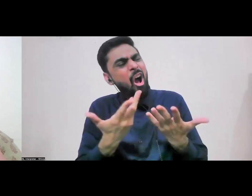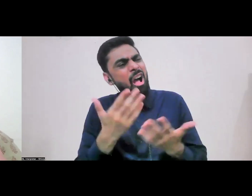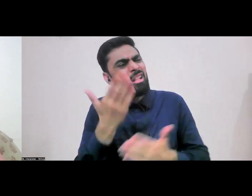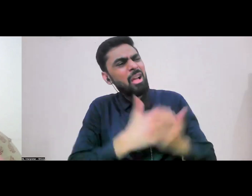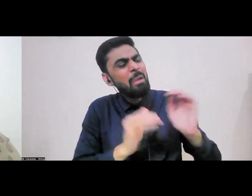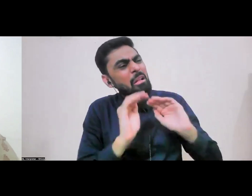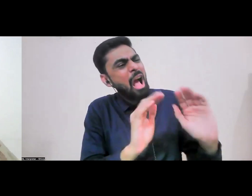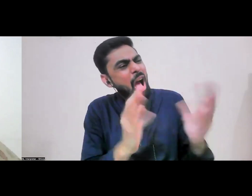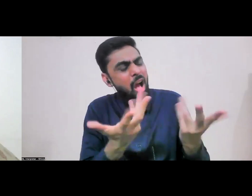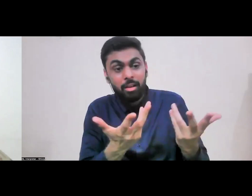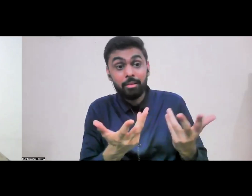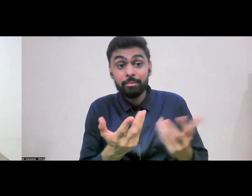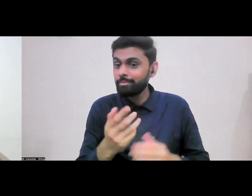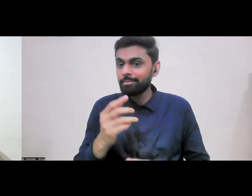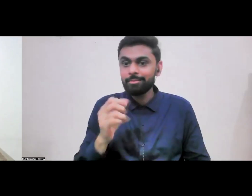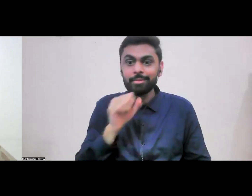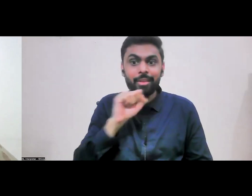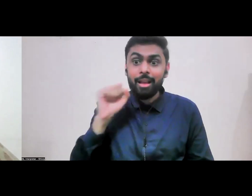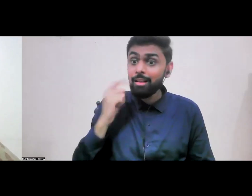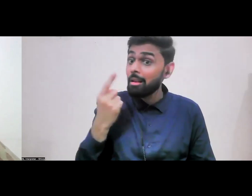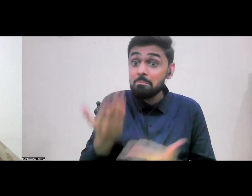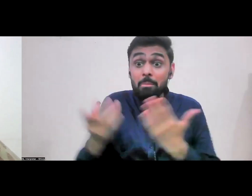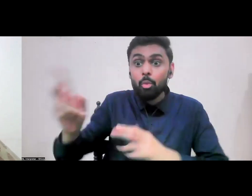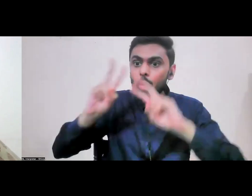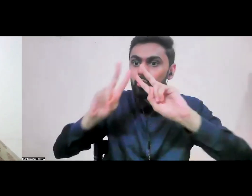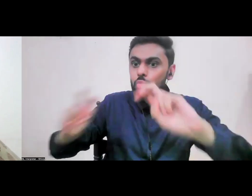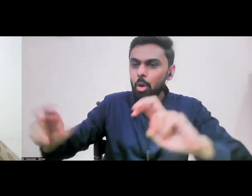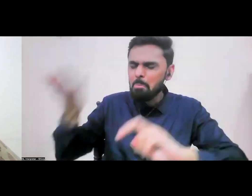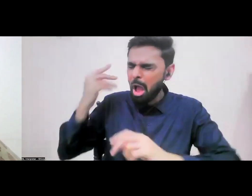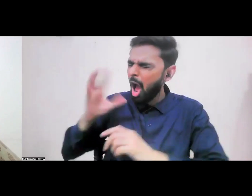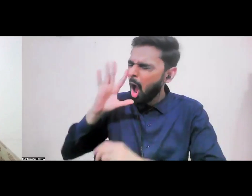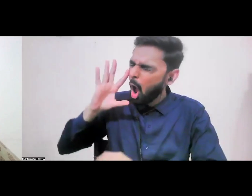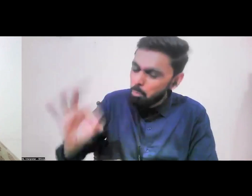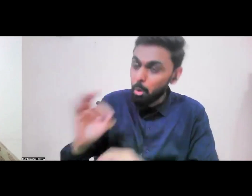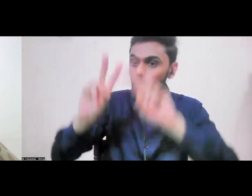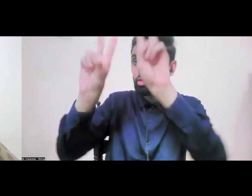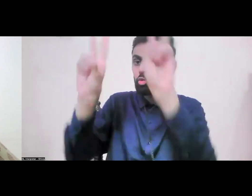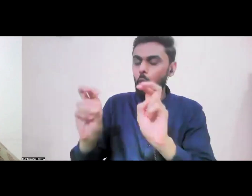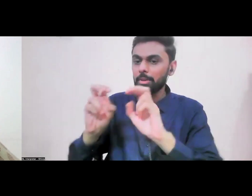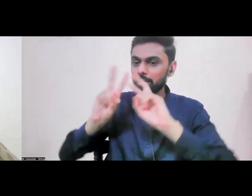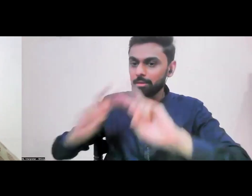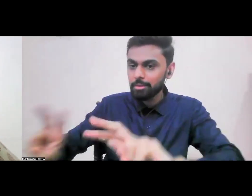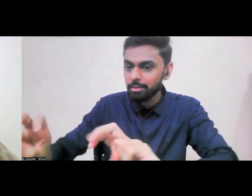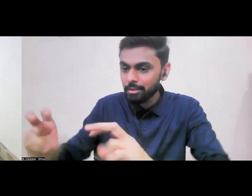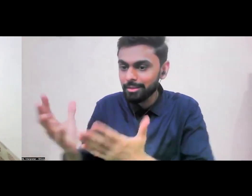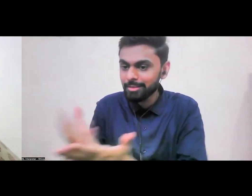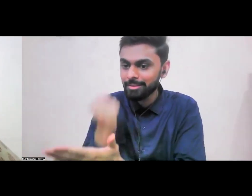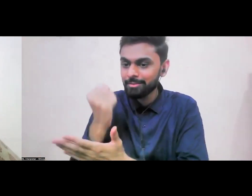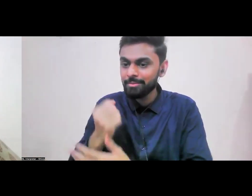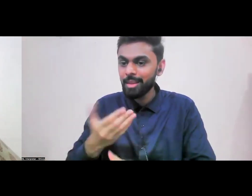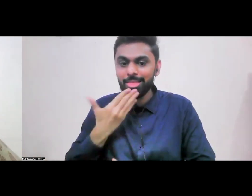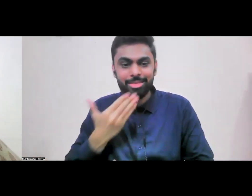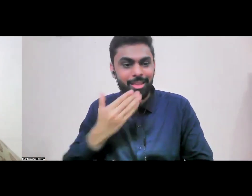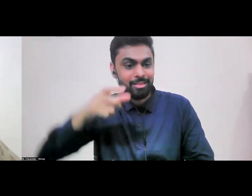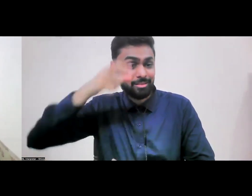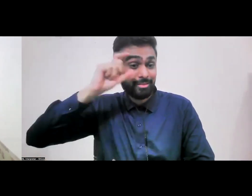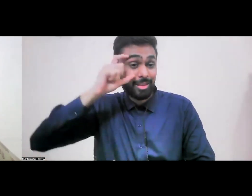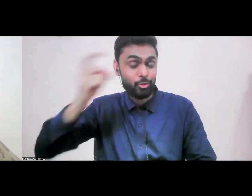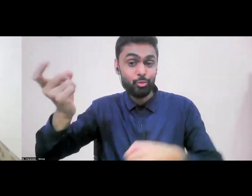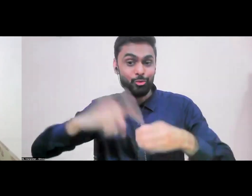some very, very important things. Yeah. And, hi, it's nice to see Shivaji is joining us all the way from